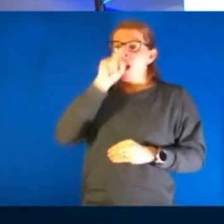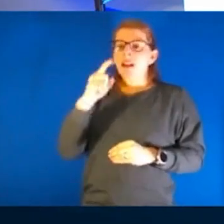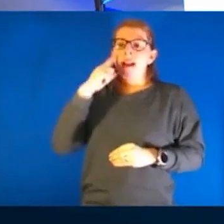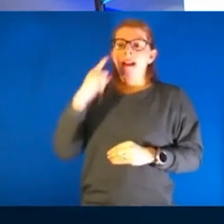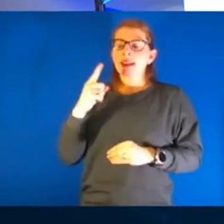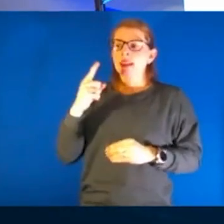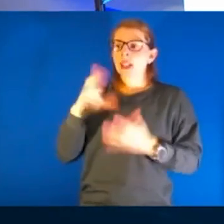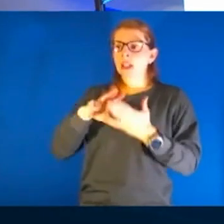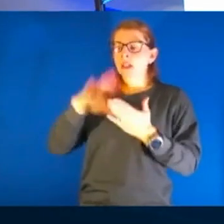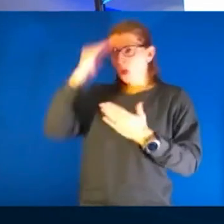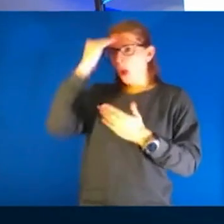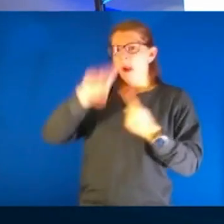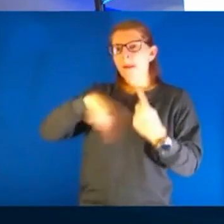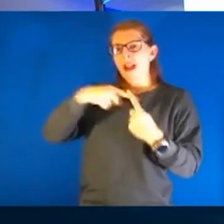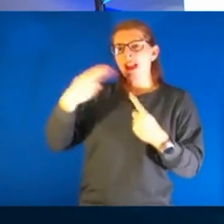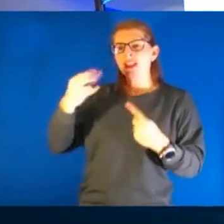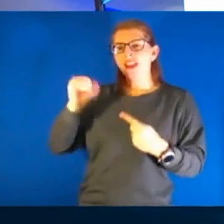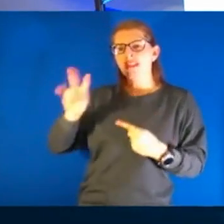prevention?